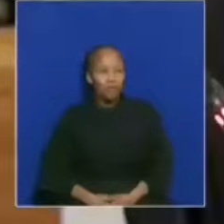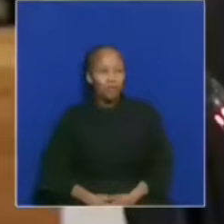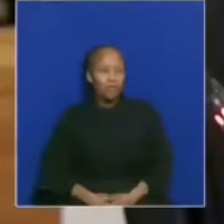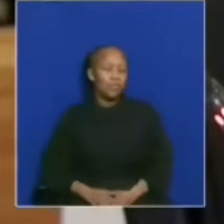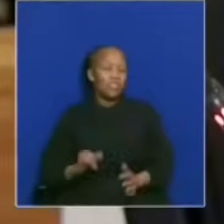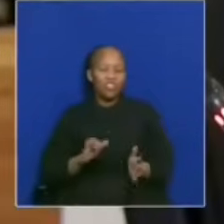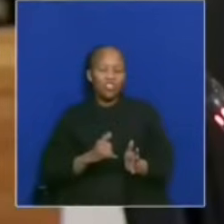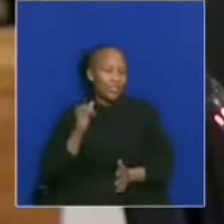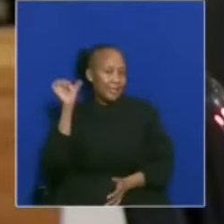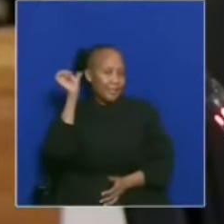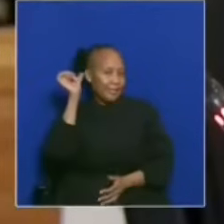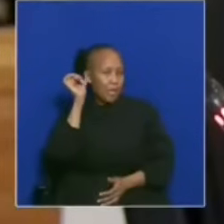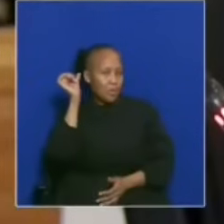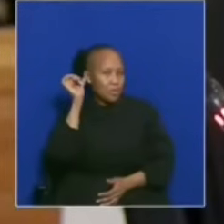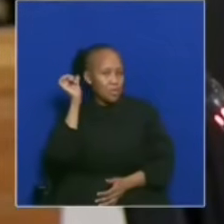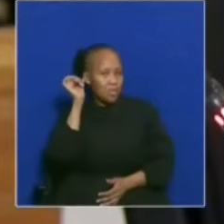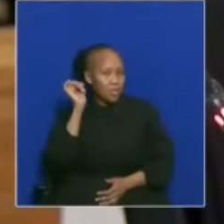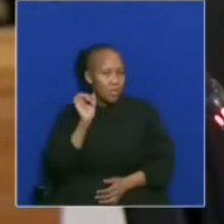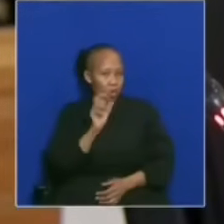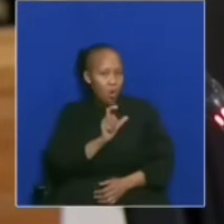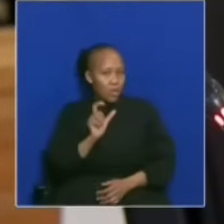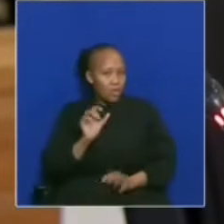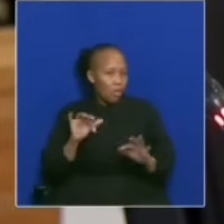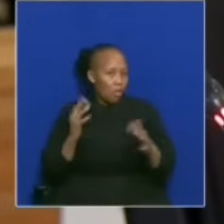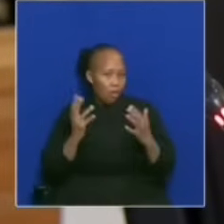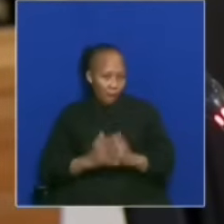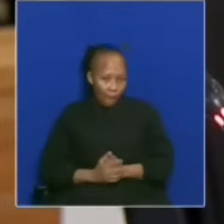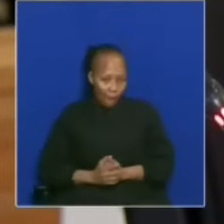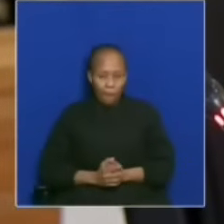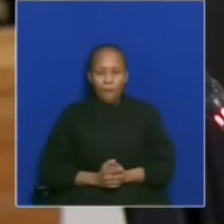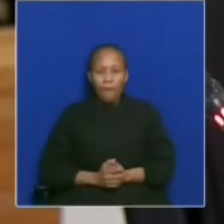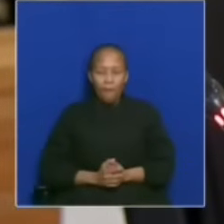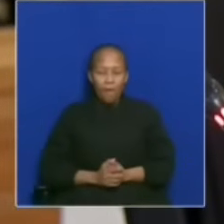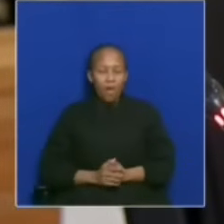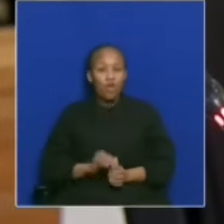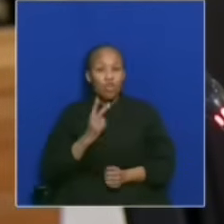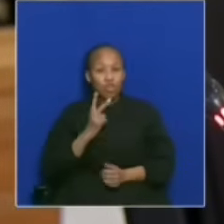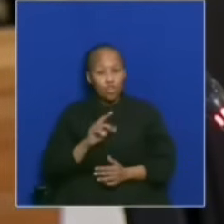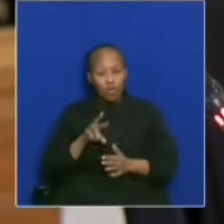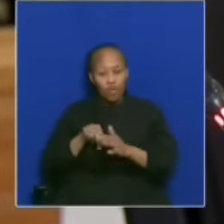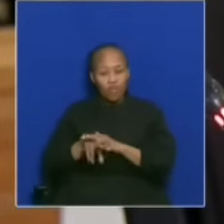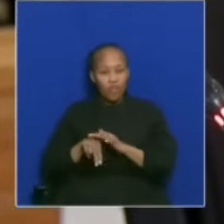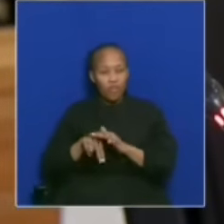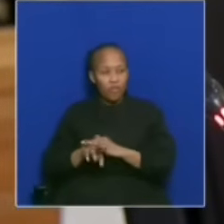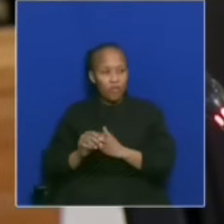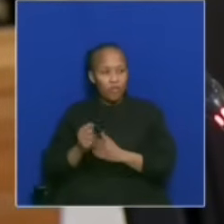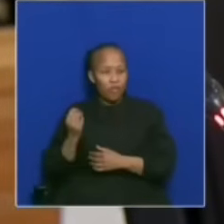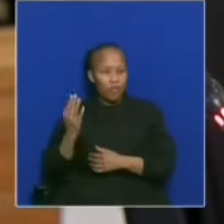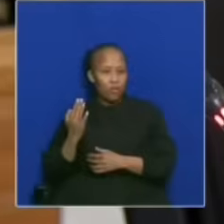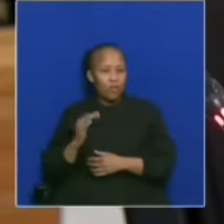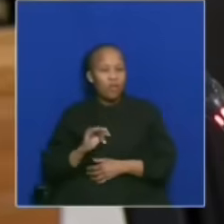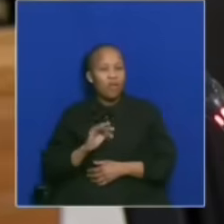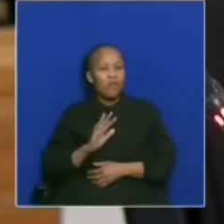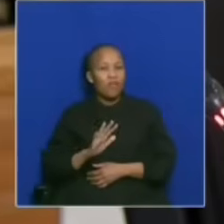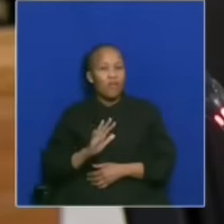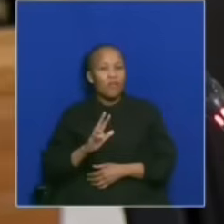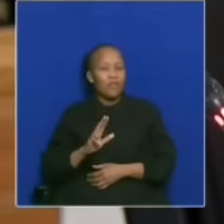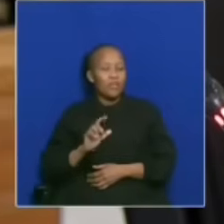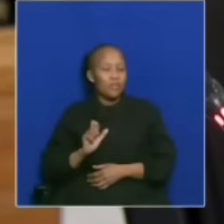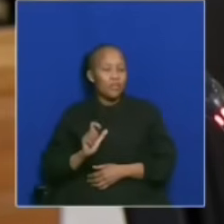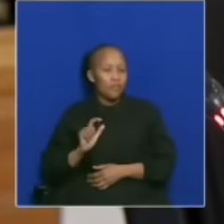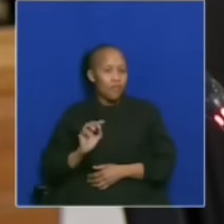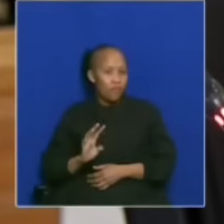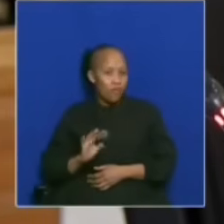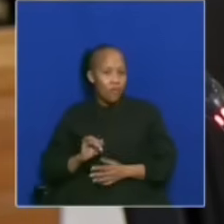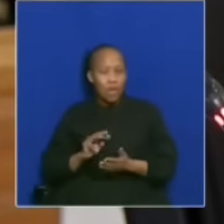And Mr. Sayed follows up those two videos at the top of 5874 with a message to General Khan, "That's how